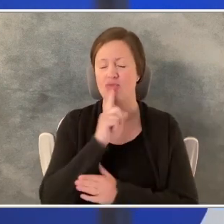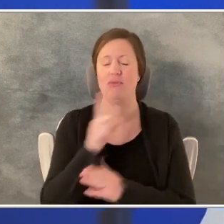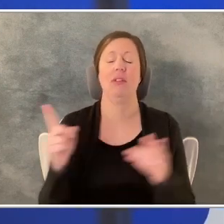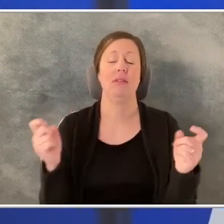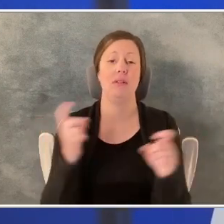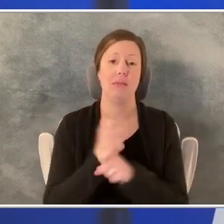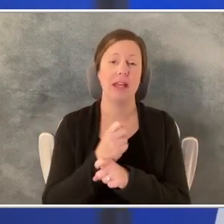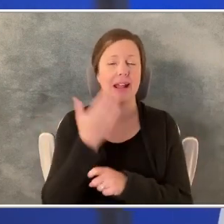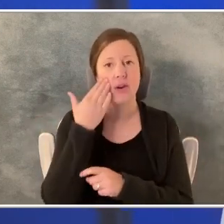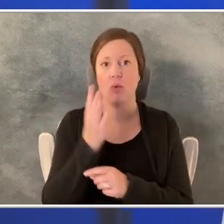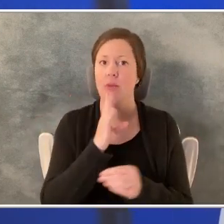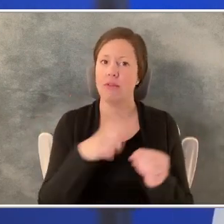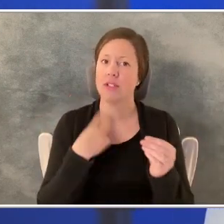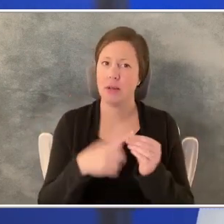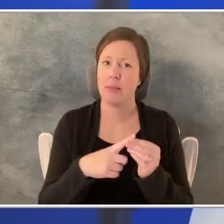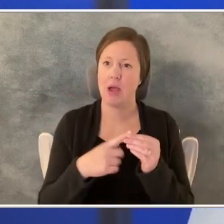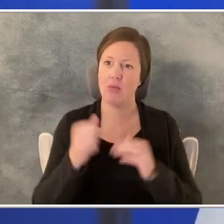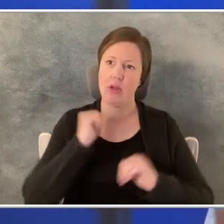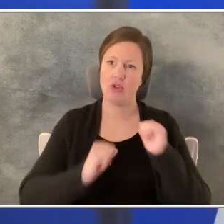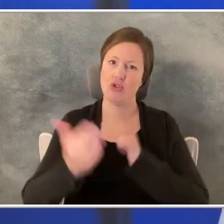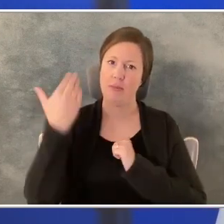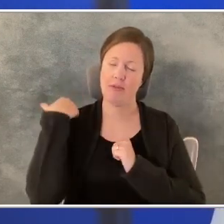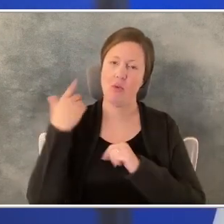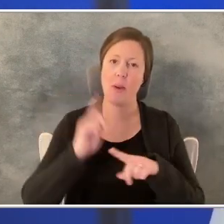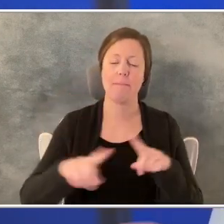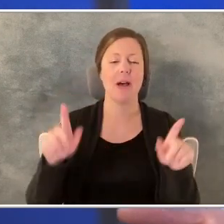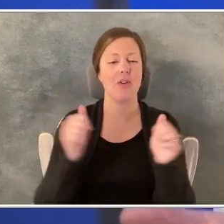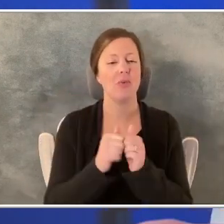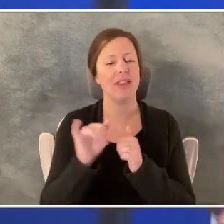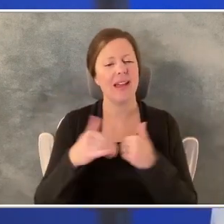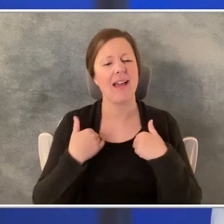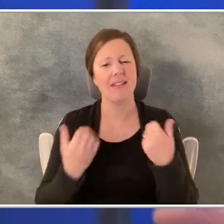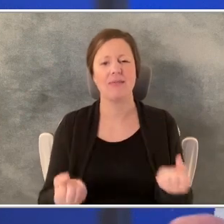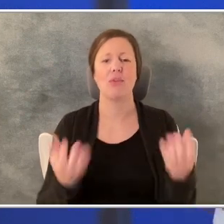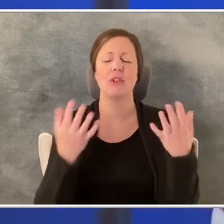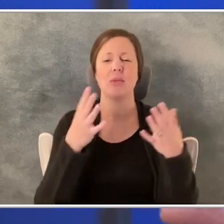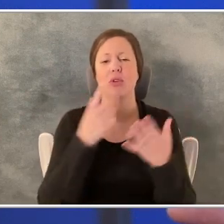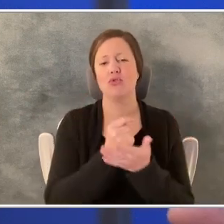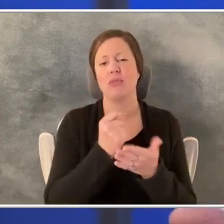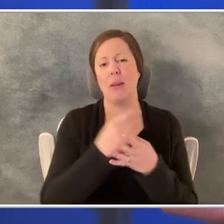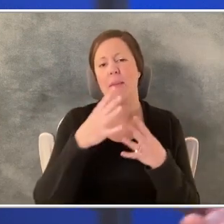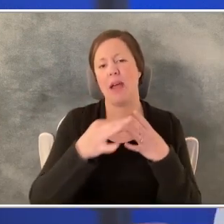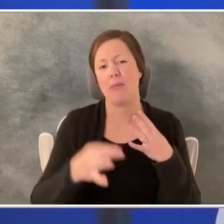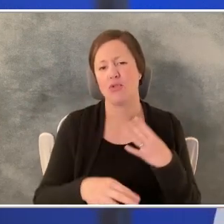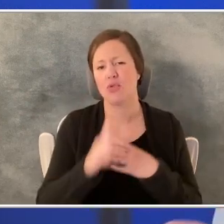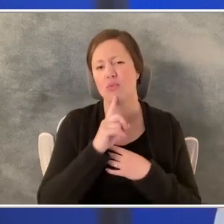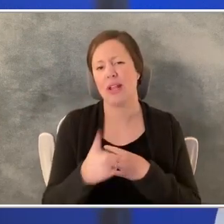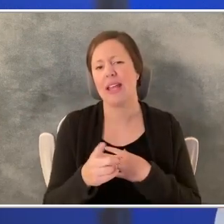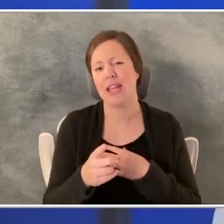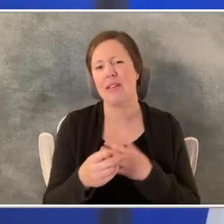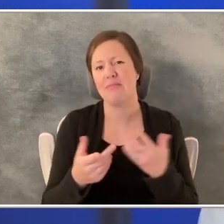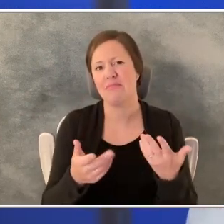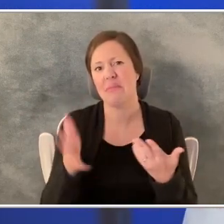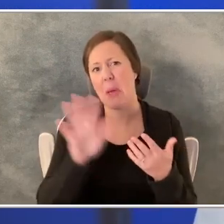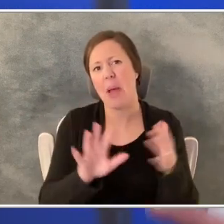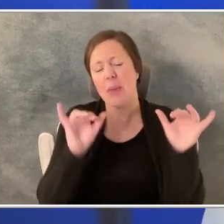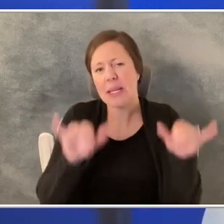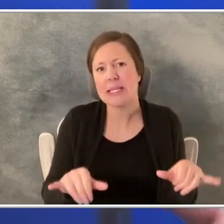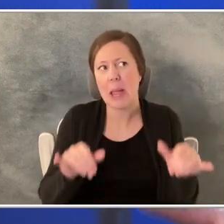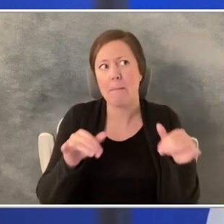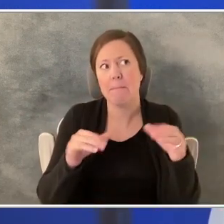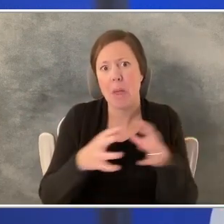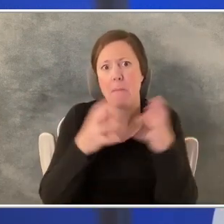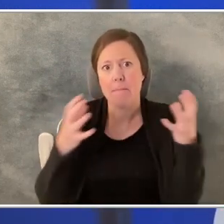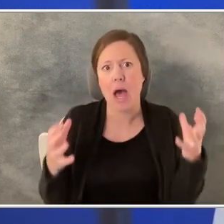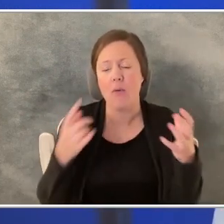talked about this on the show before, with prostate cancer you have multiple treatment options which carry about the same probability of cure. And when you have these